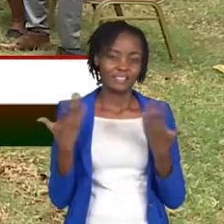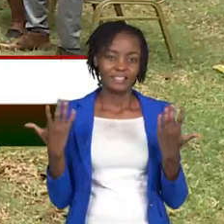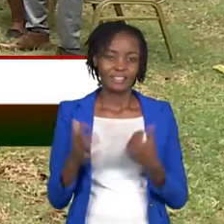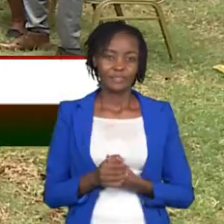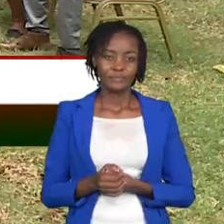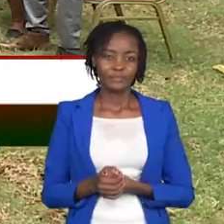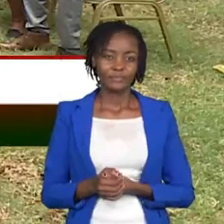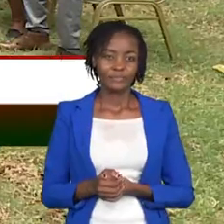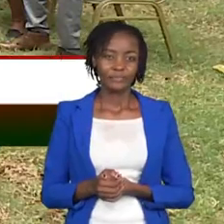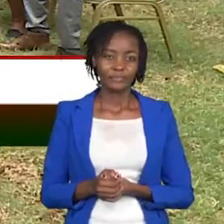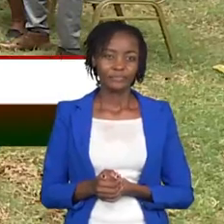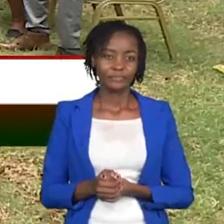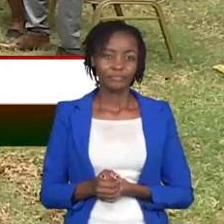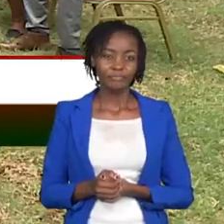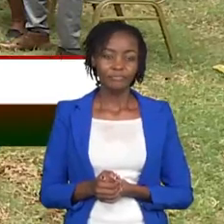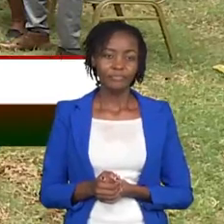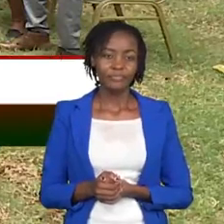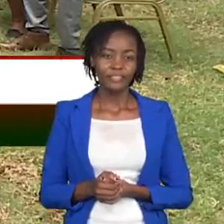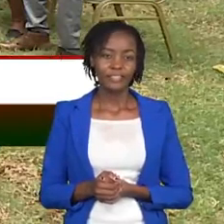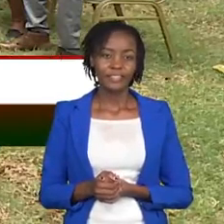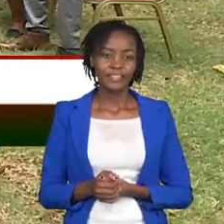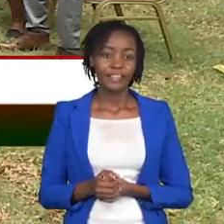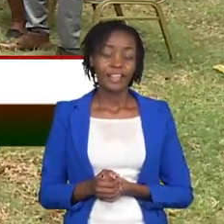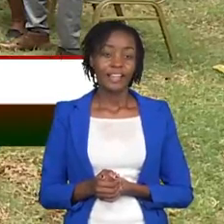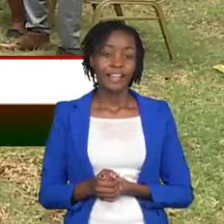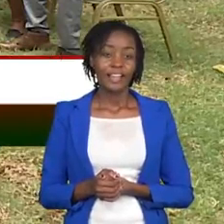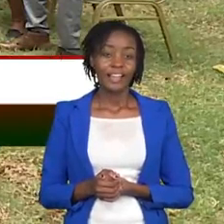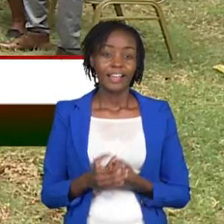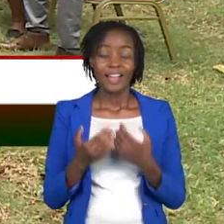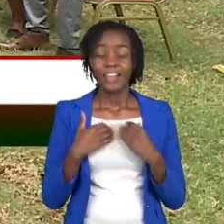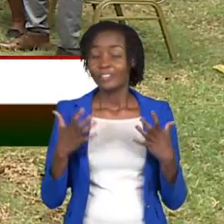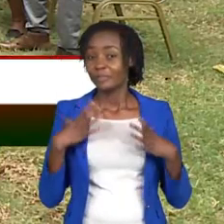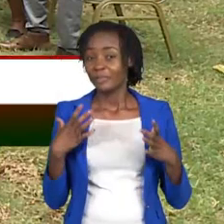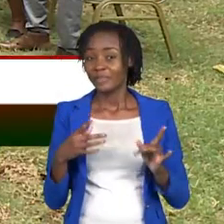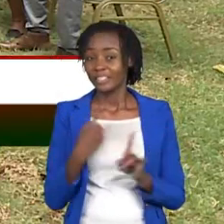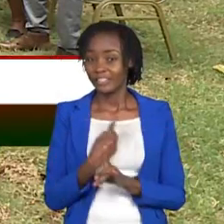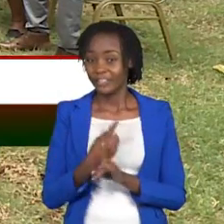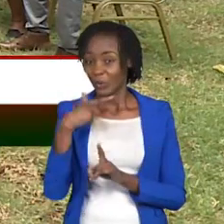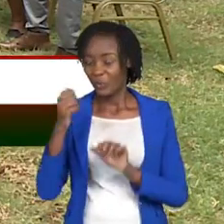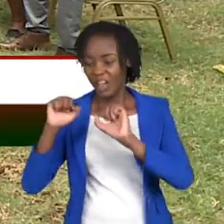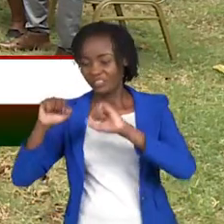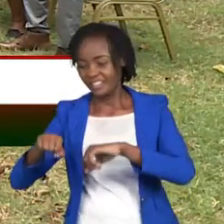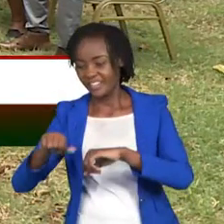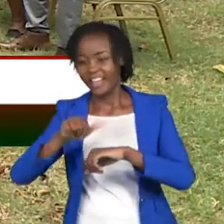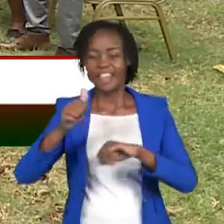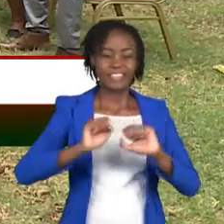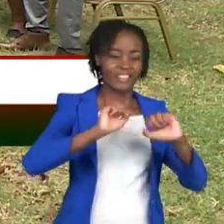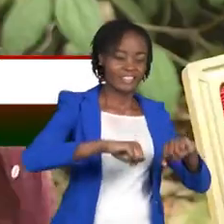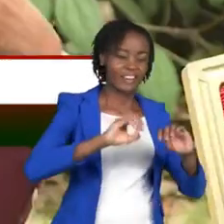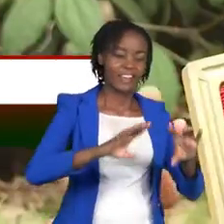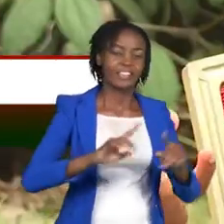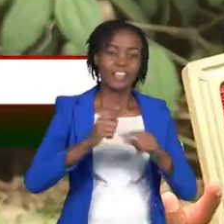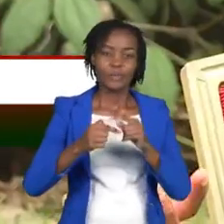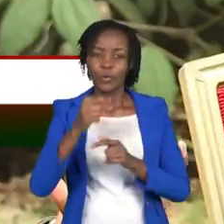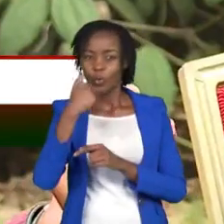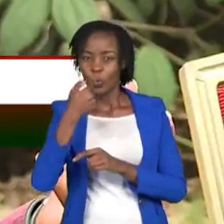Yes, we have a number of guys who are agreeing to disagree on some of these points in regards to